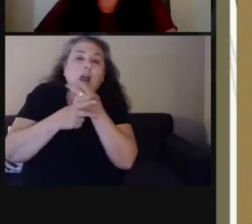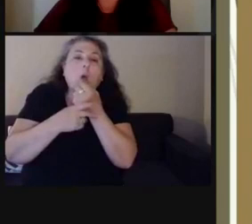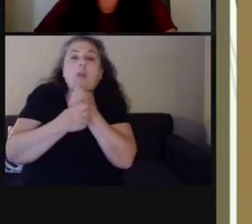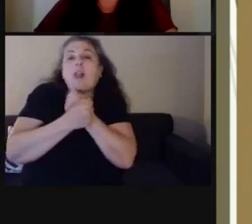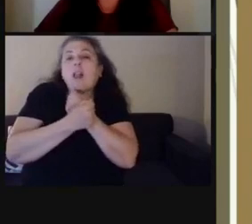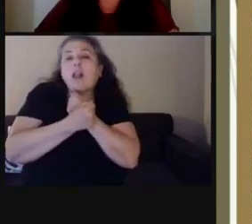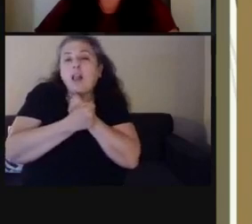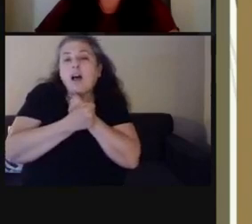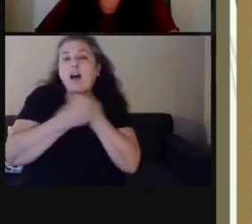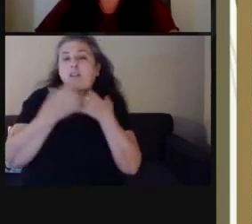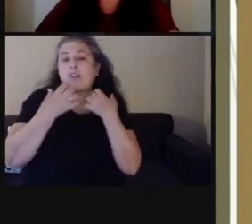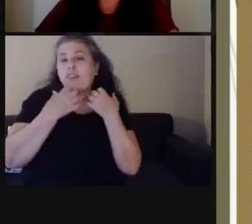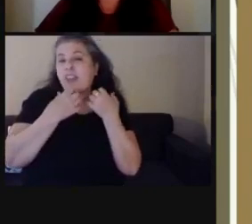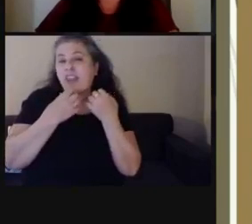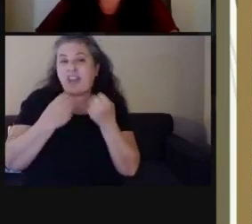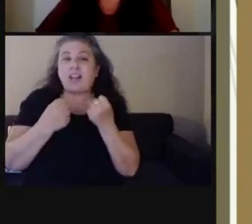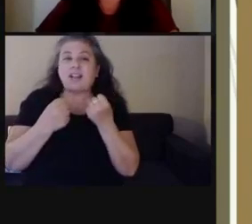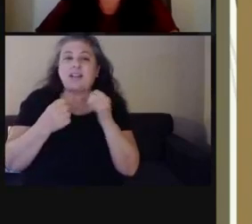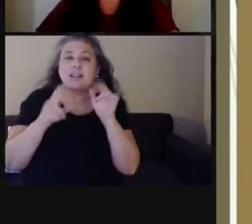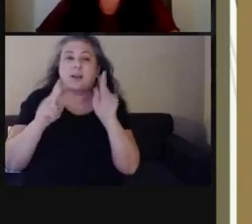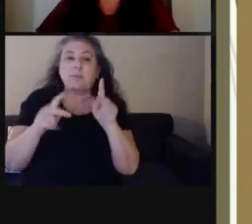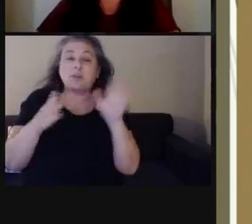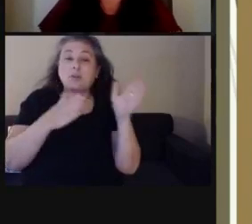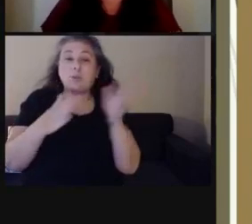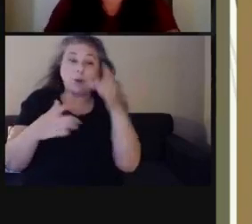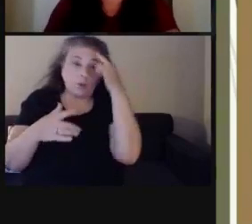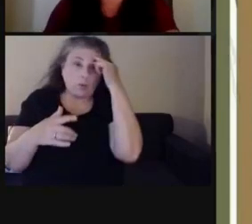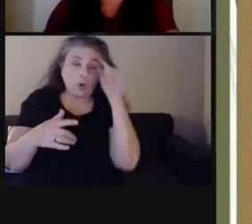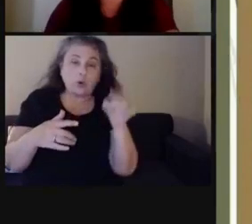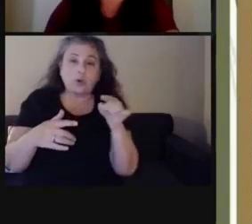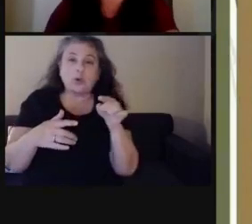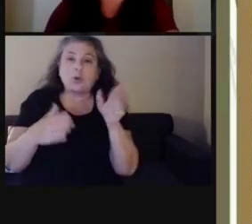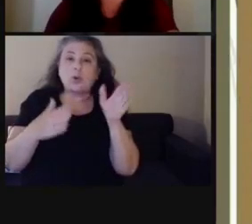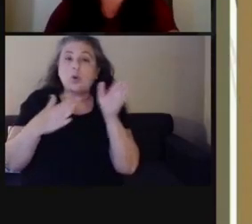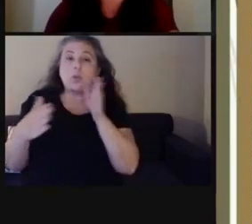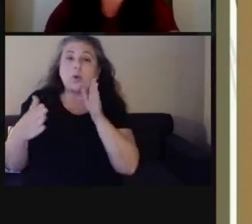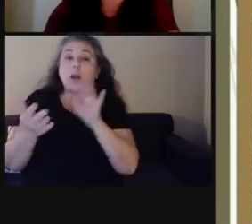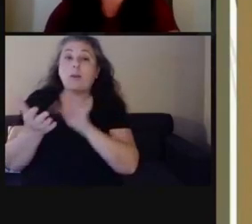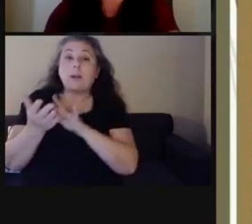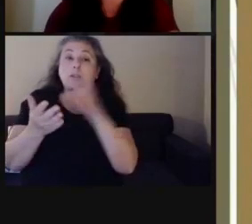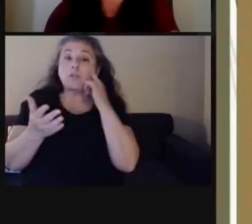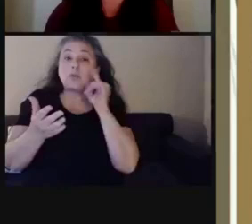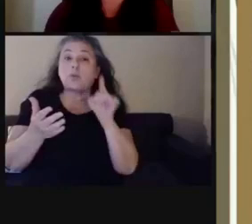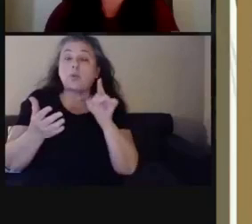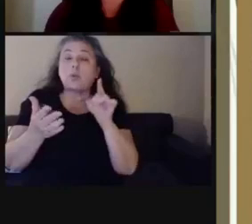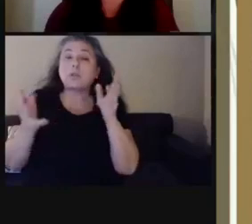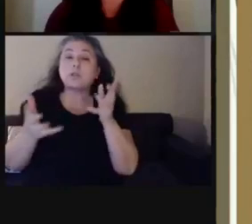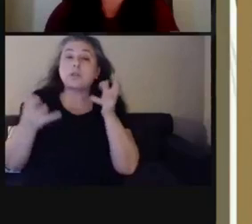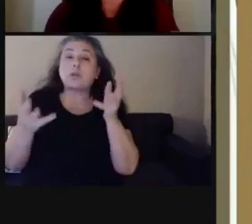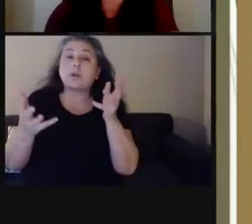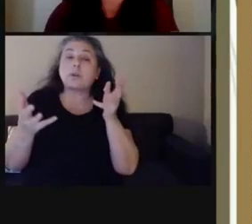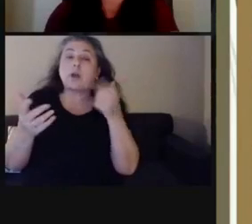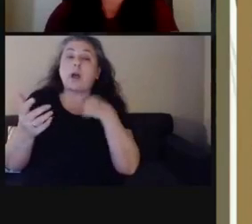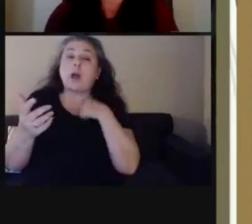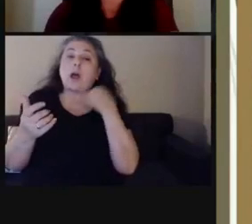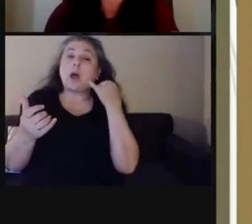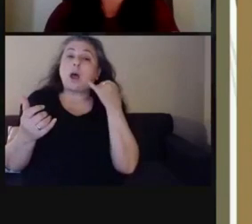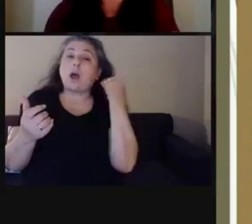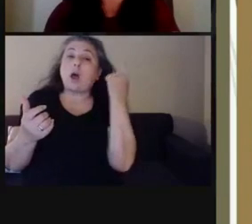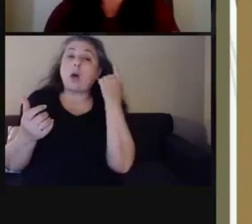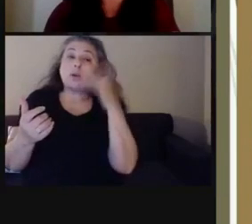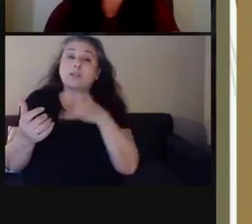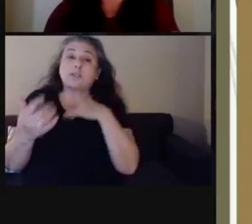the healing that that person prepared for you. They prepared a medicine for you. And so I always feel strongly